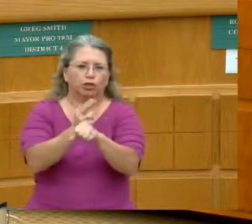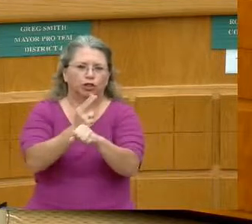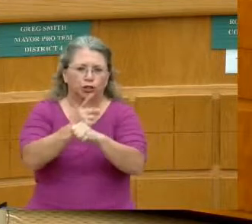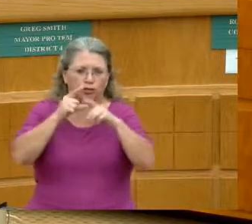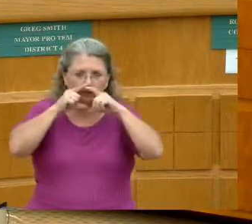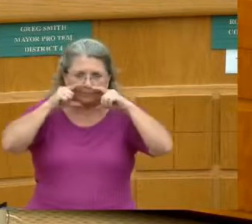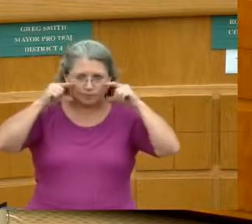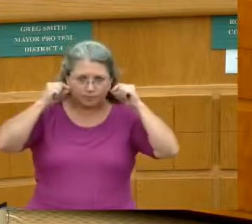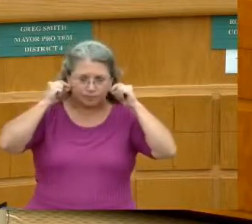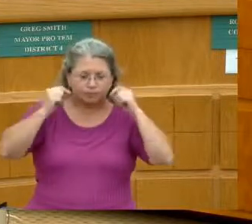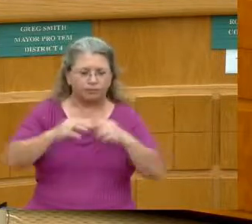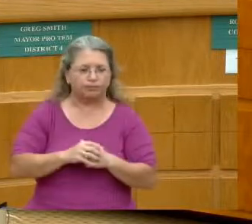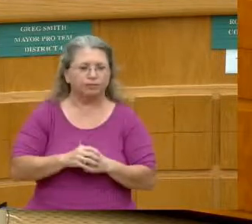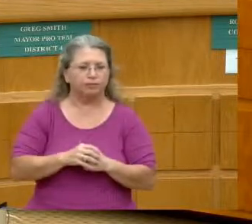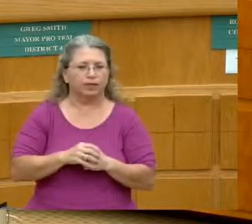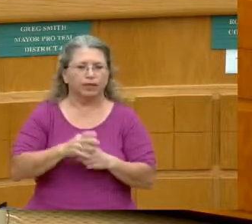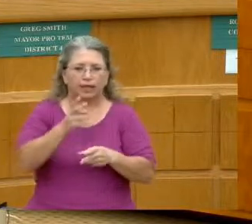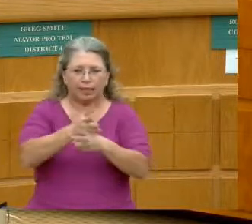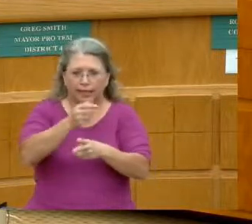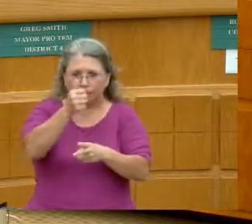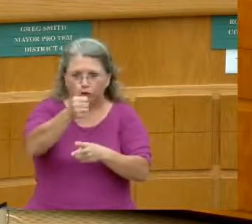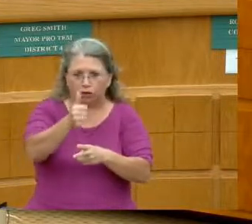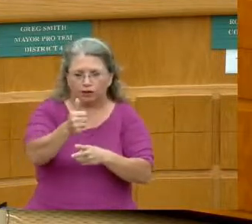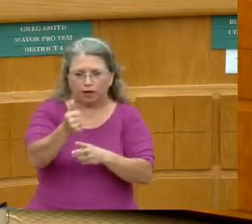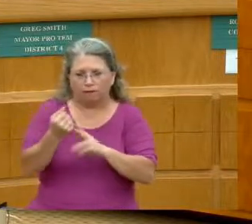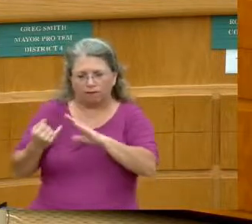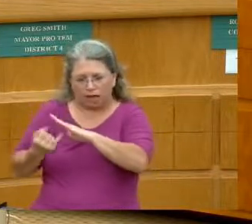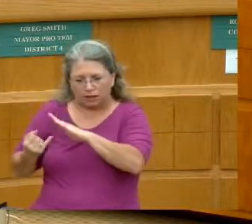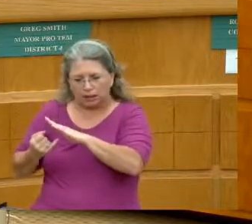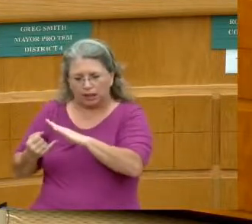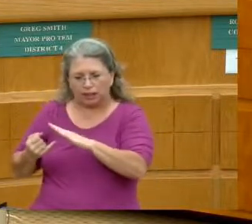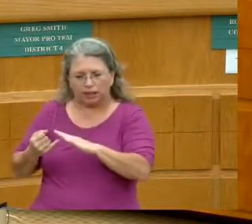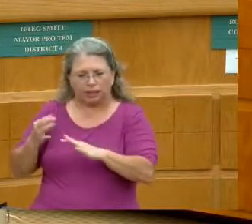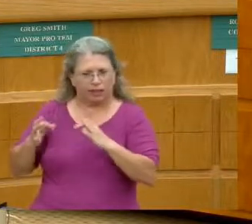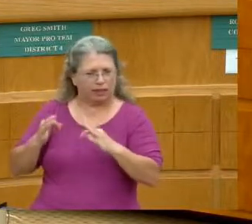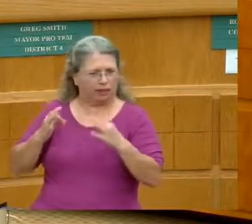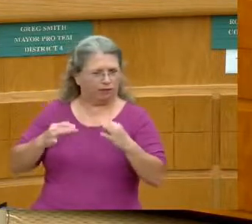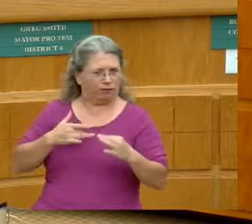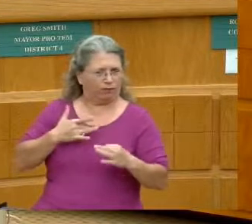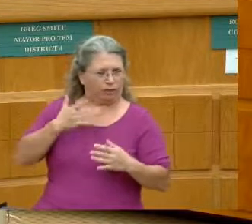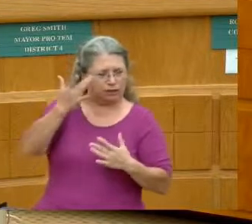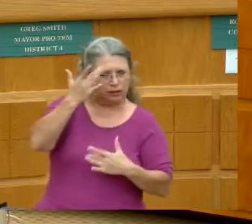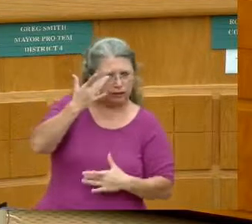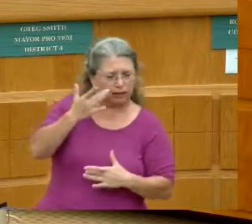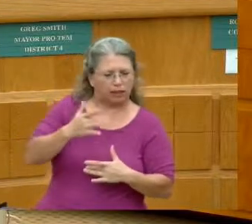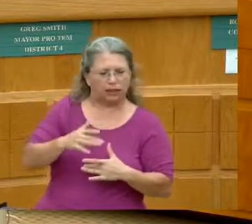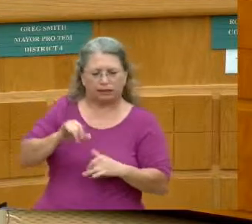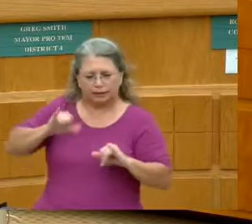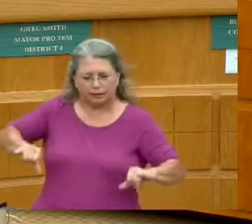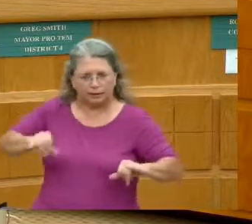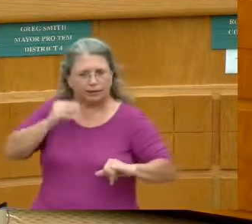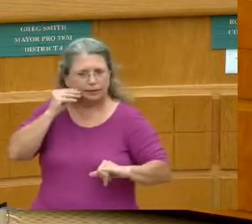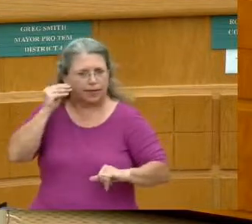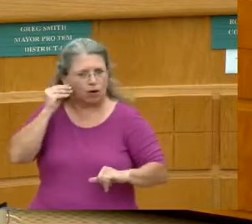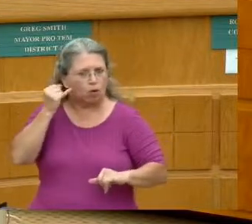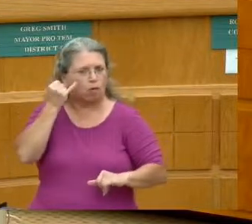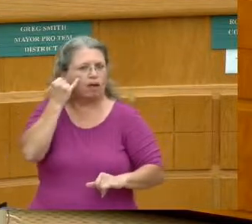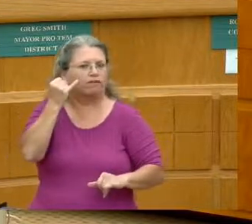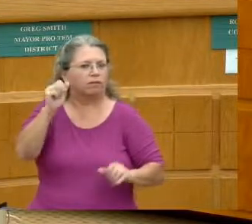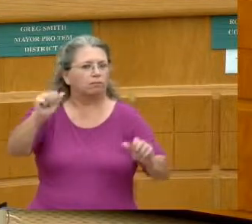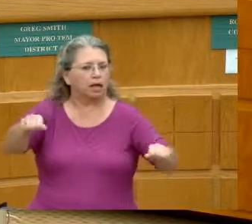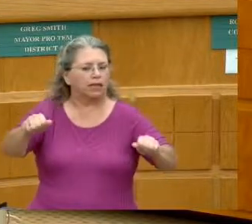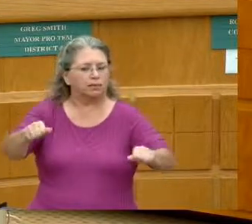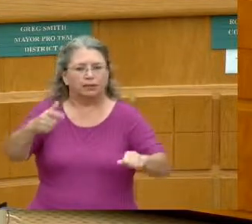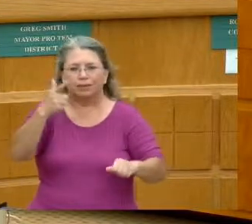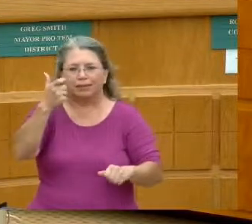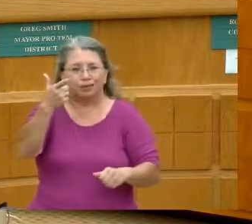want to self-isolate when you're symptomatic. That'll help to contain. You want to stay at home if you can, because again, it's hard to know. You don't